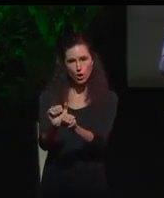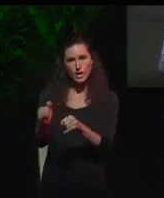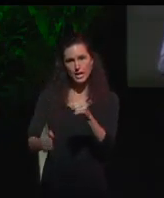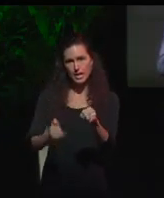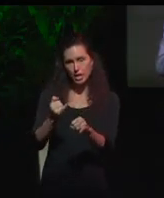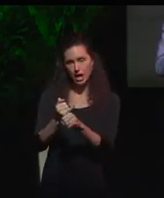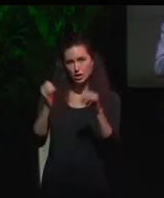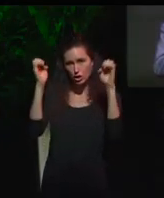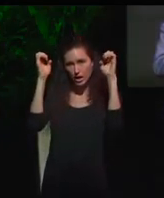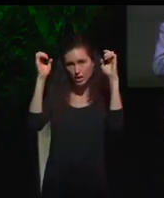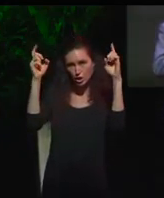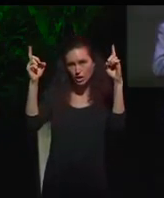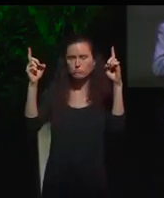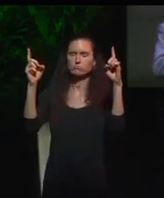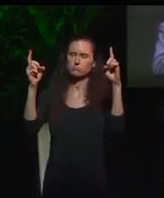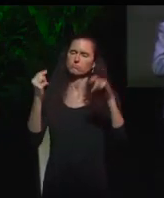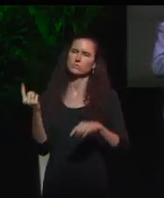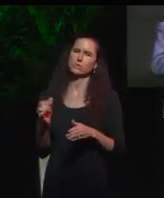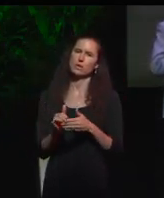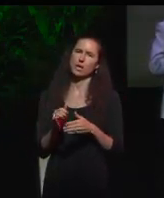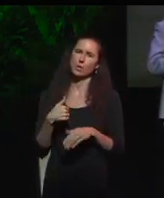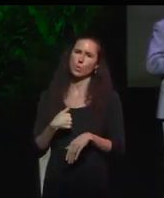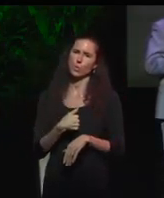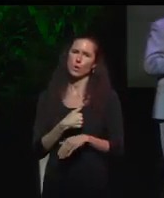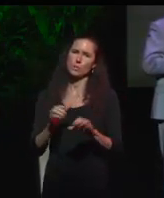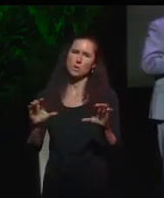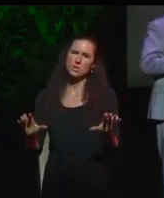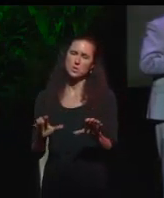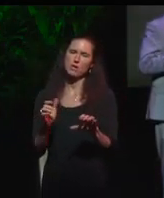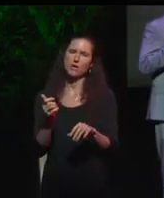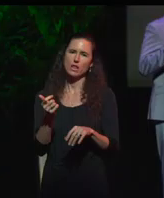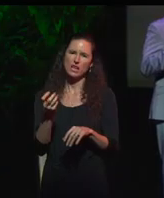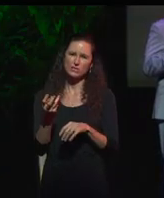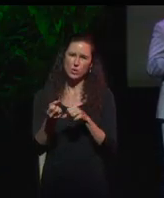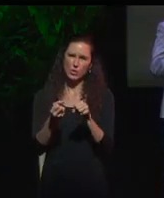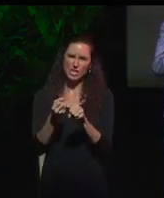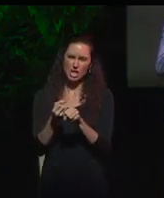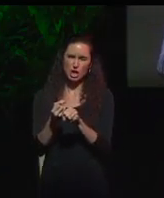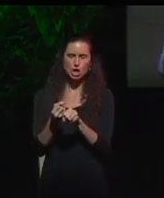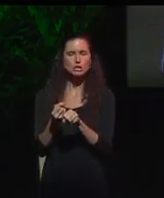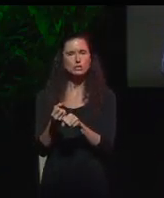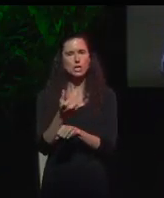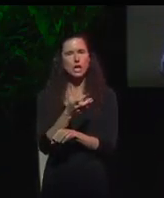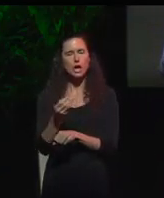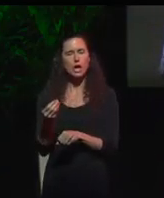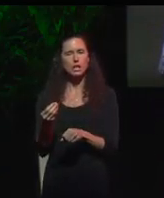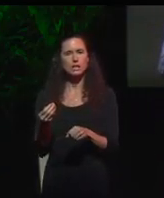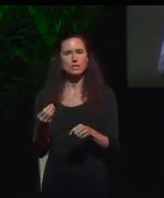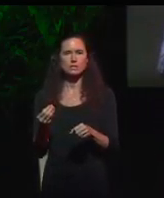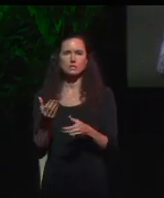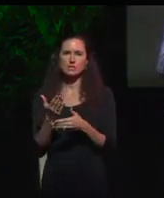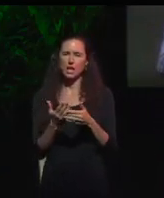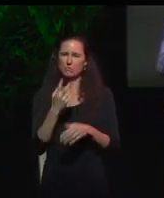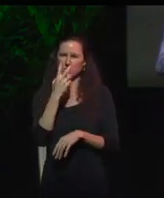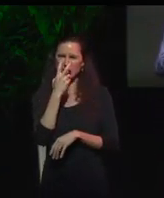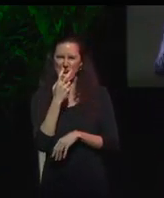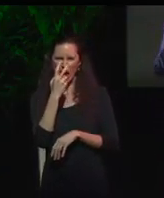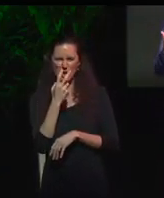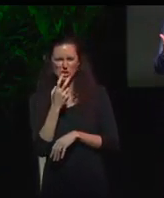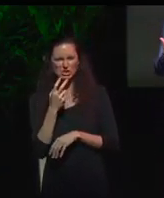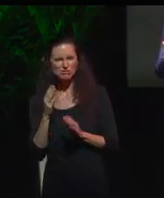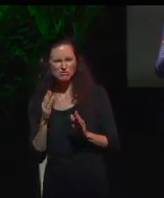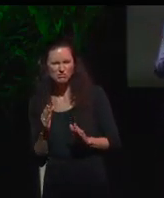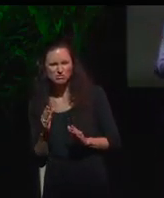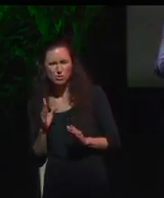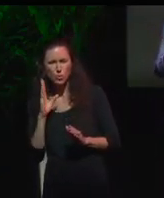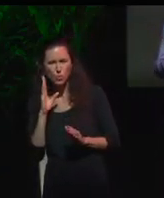international education, is something that we have been at for the last couple of years. And internally, there have been some well-placed doubters who said, are we ever